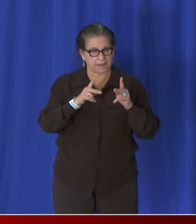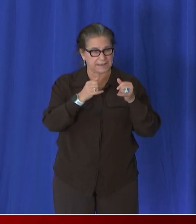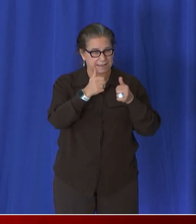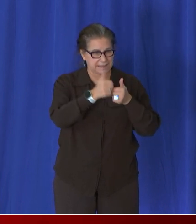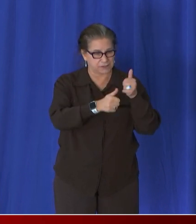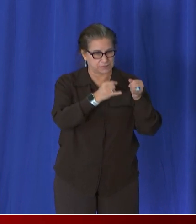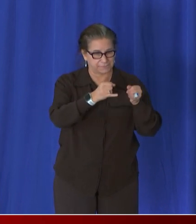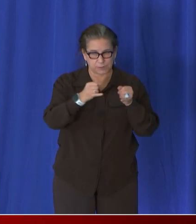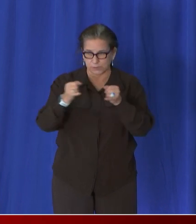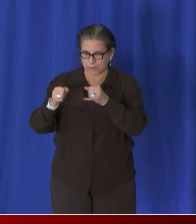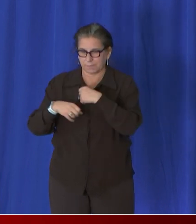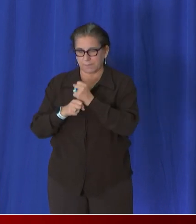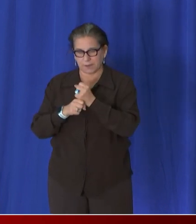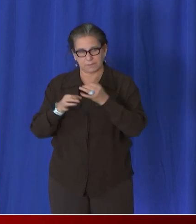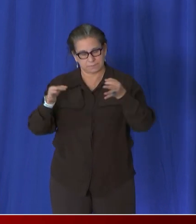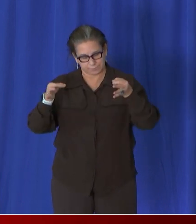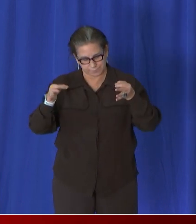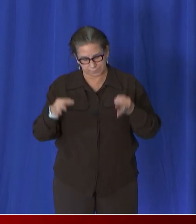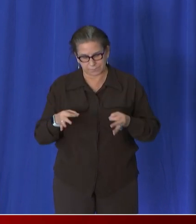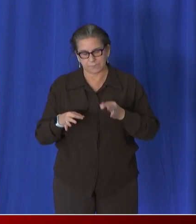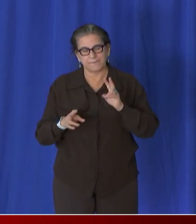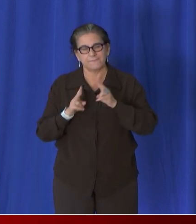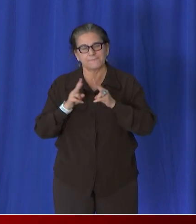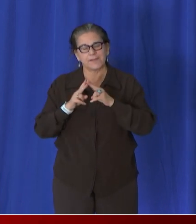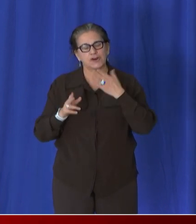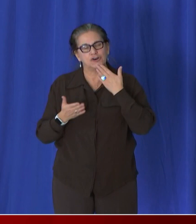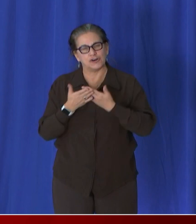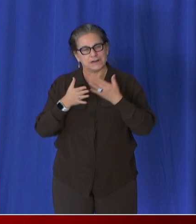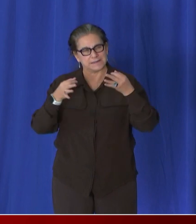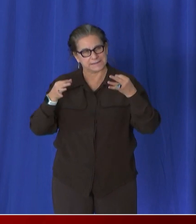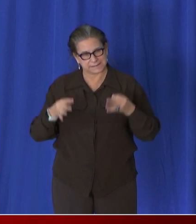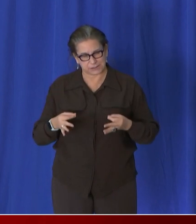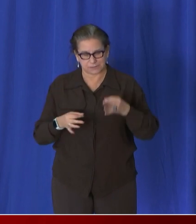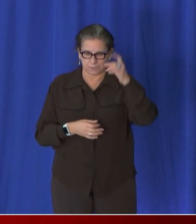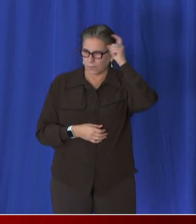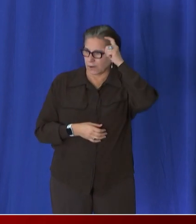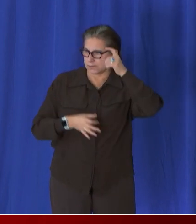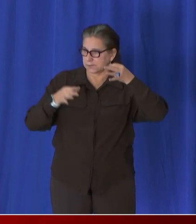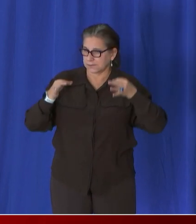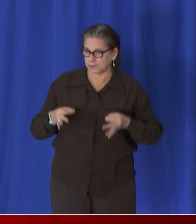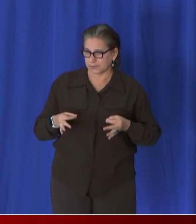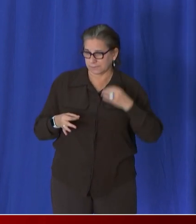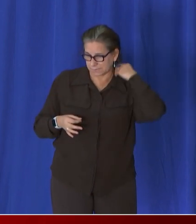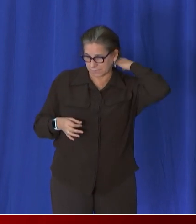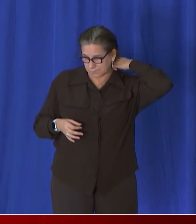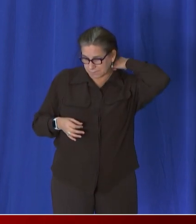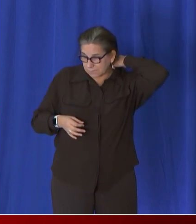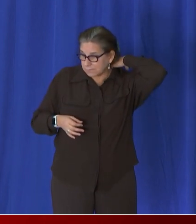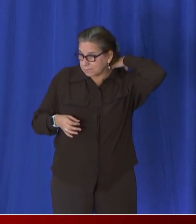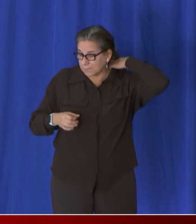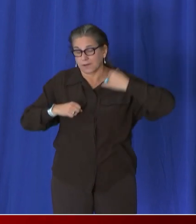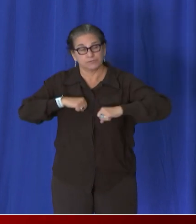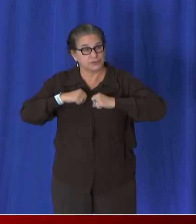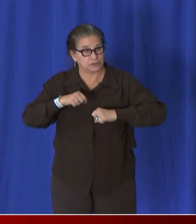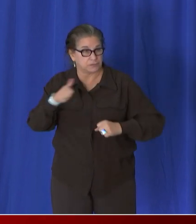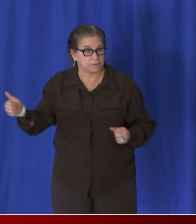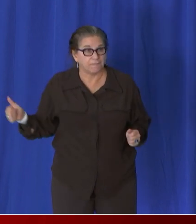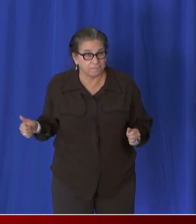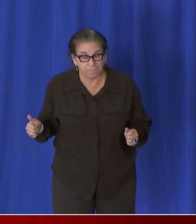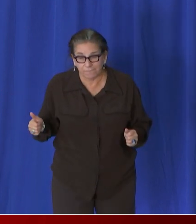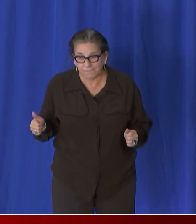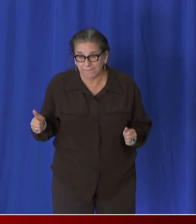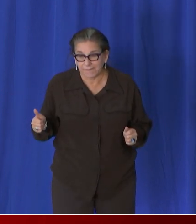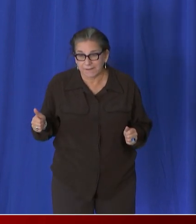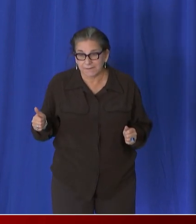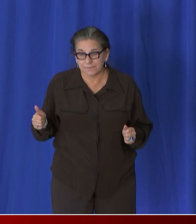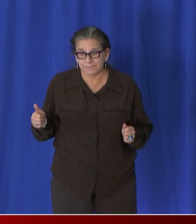Yes. Mayor Bowser, a couple of questions. First off, with regard to this vaccine mandate on businesses, New York City had that in